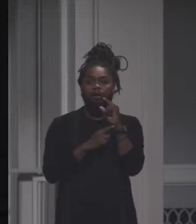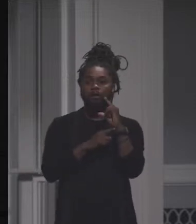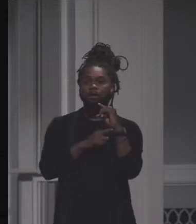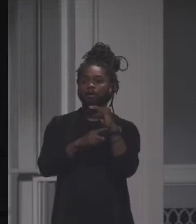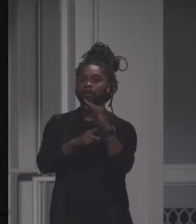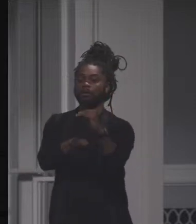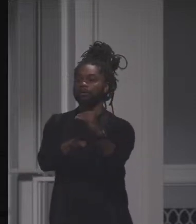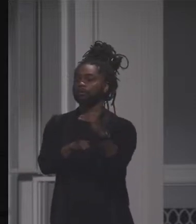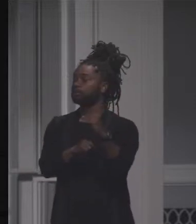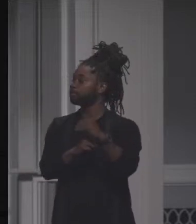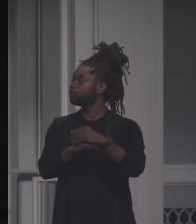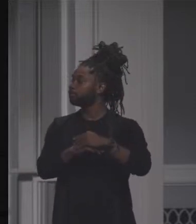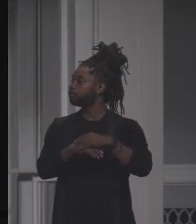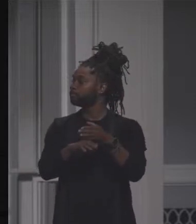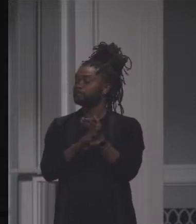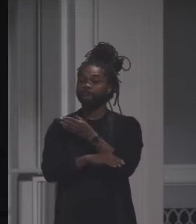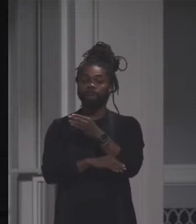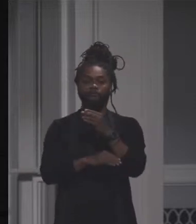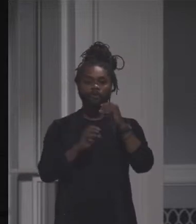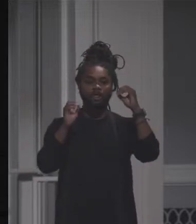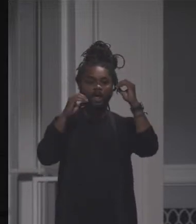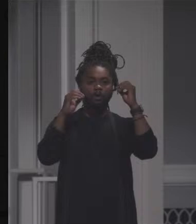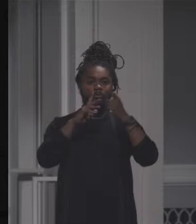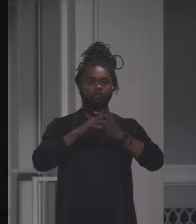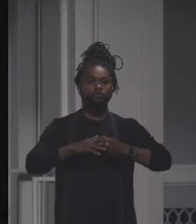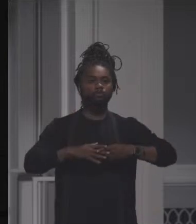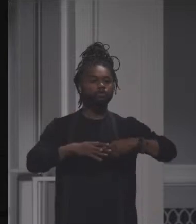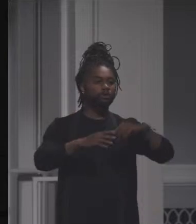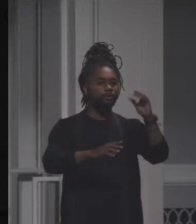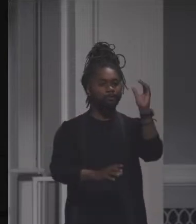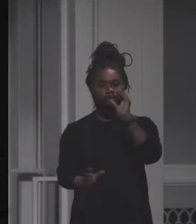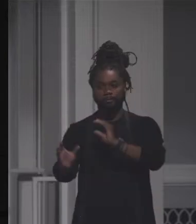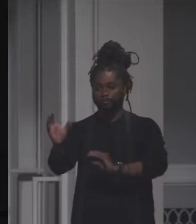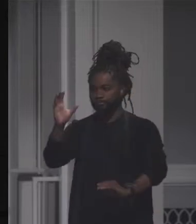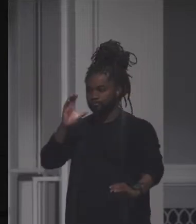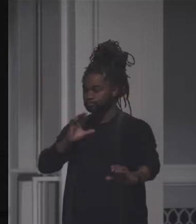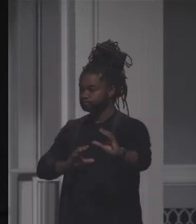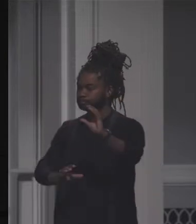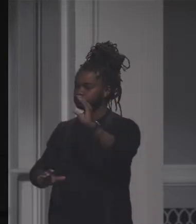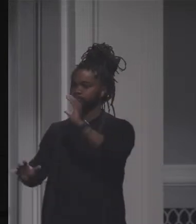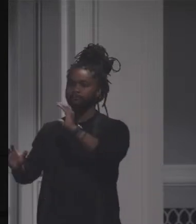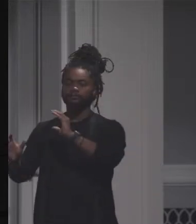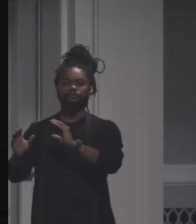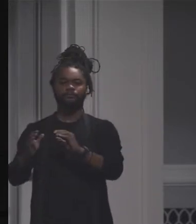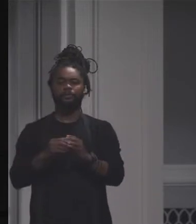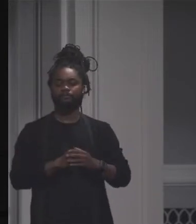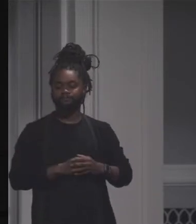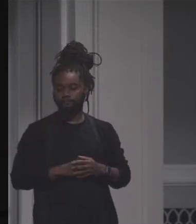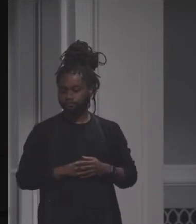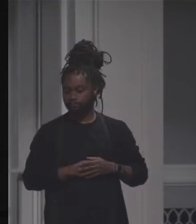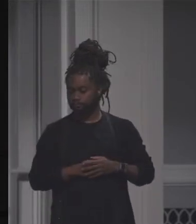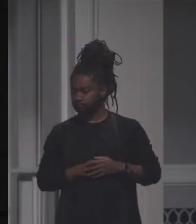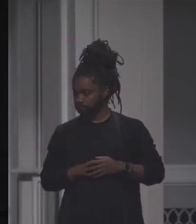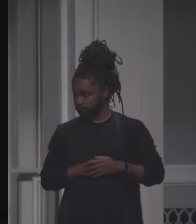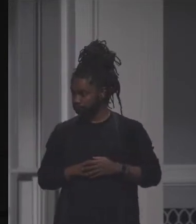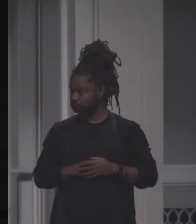leaf fall before the owls began their hunt. From far away came the indignant honking of geese